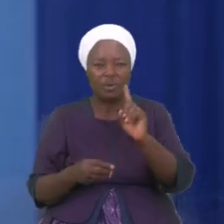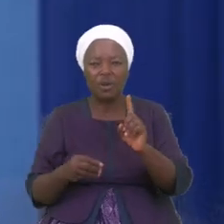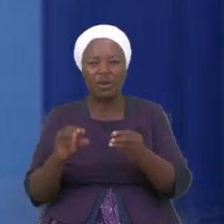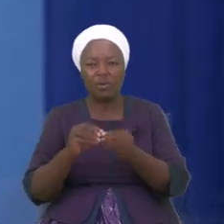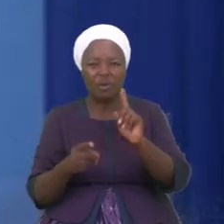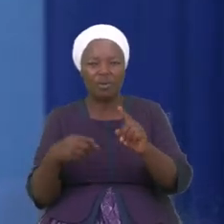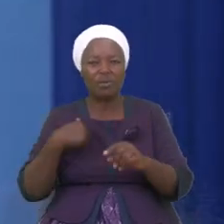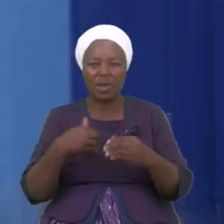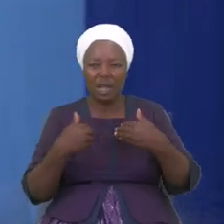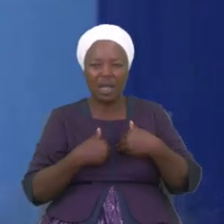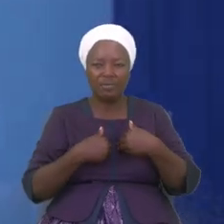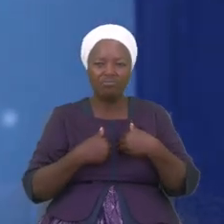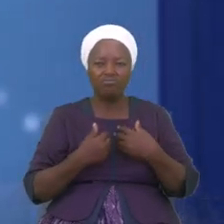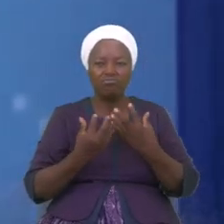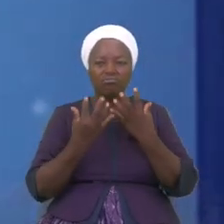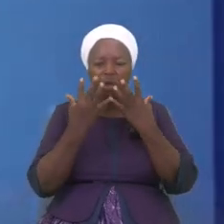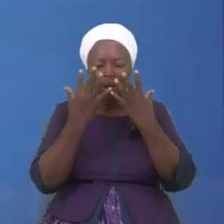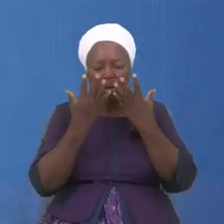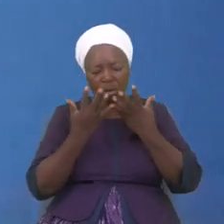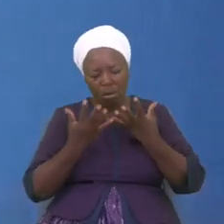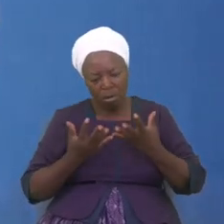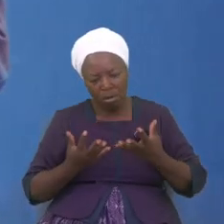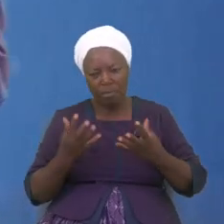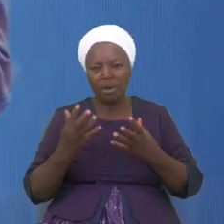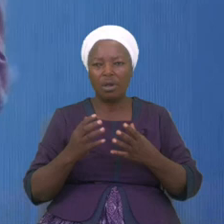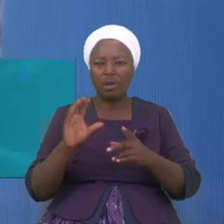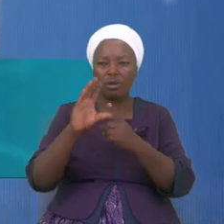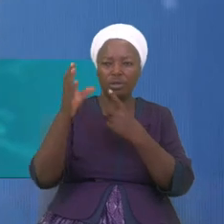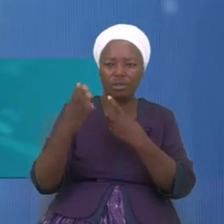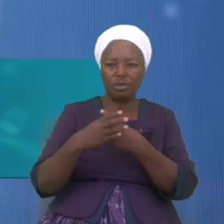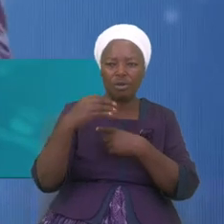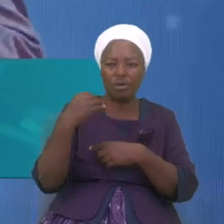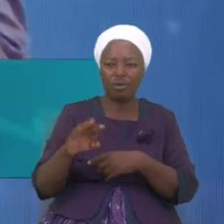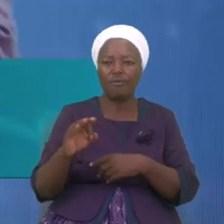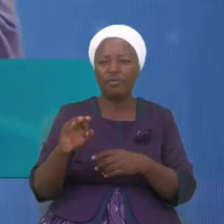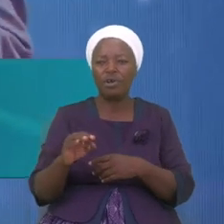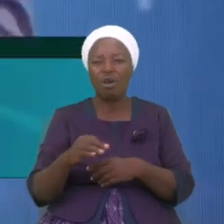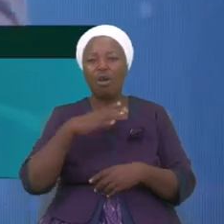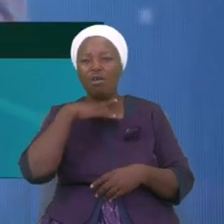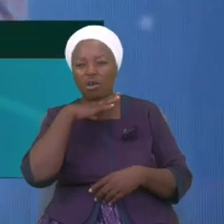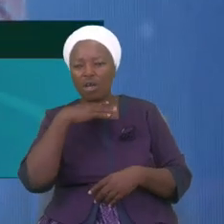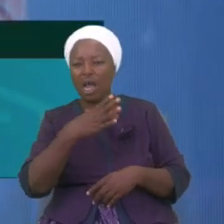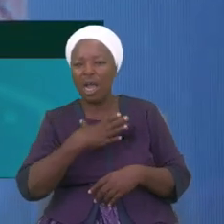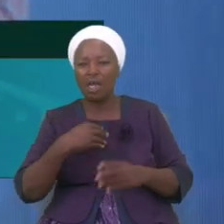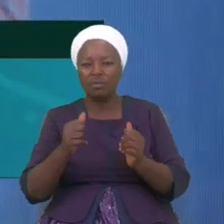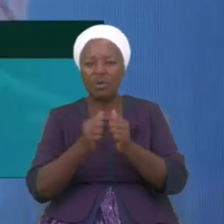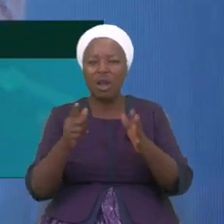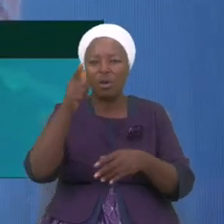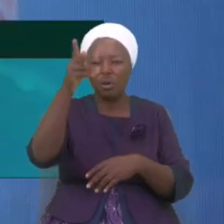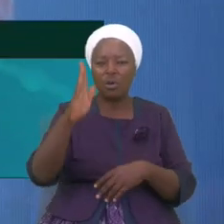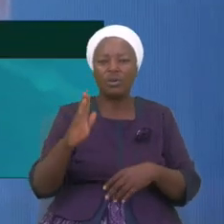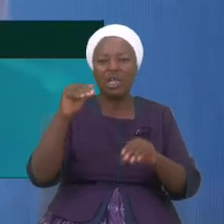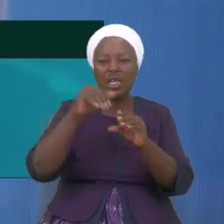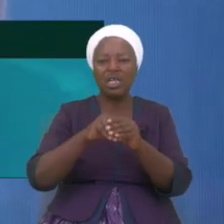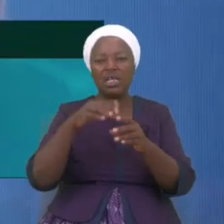have gloomy condition of corruption and godlessness in